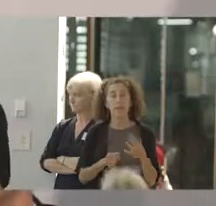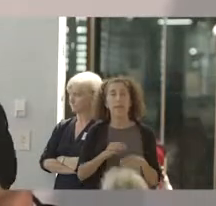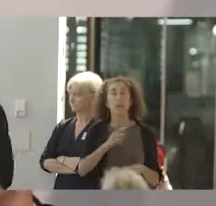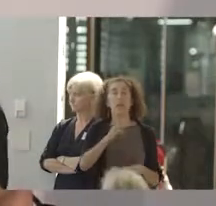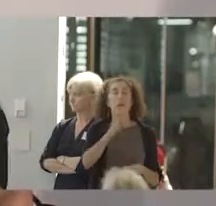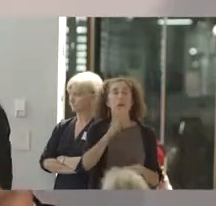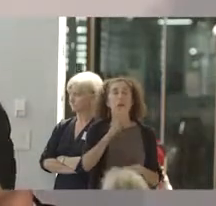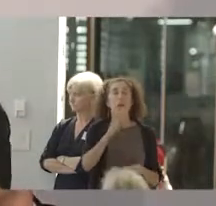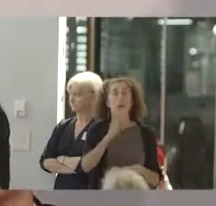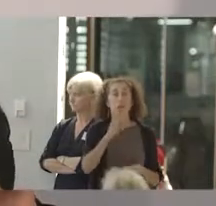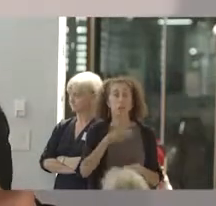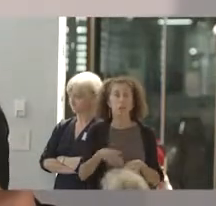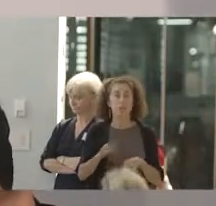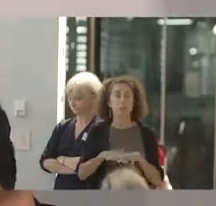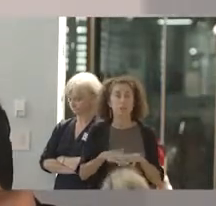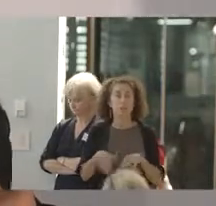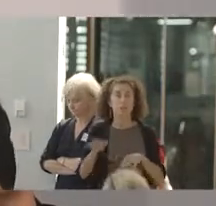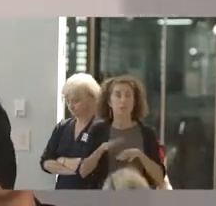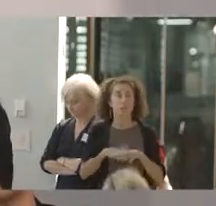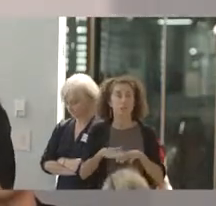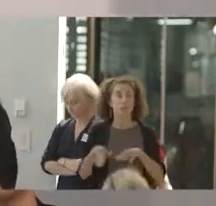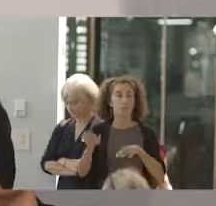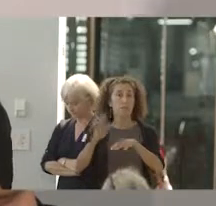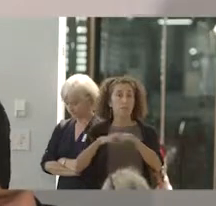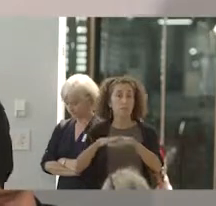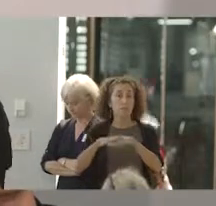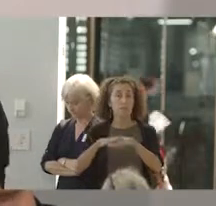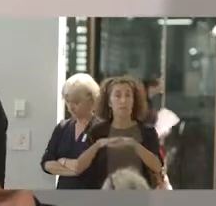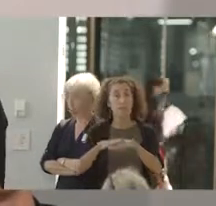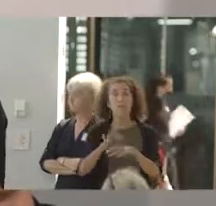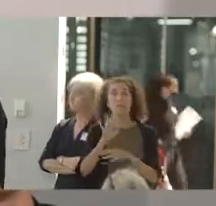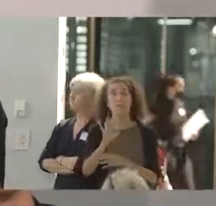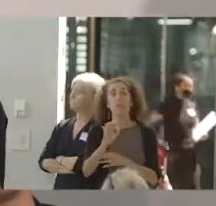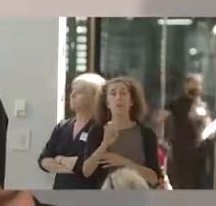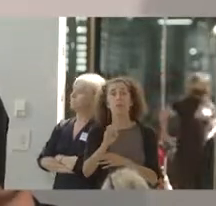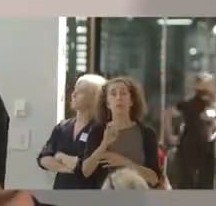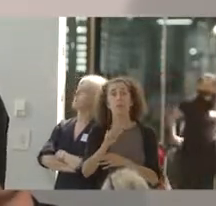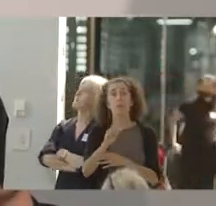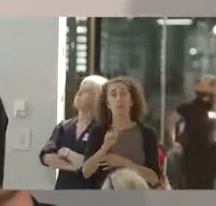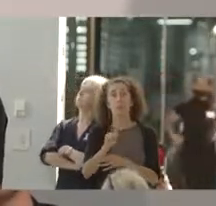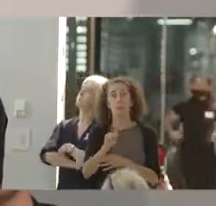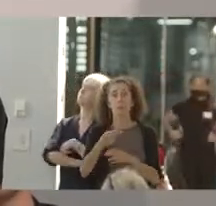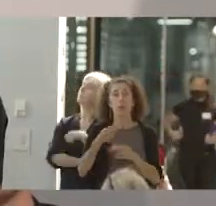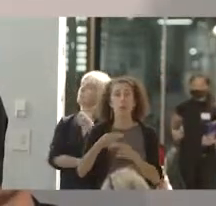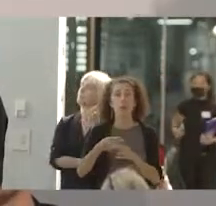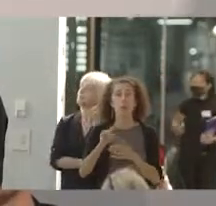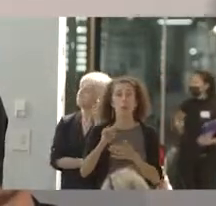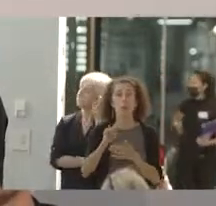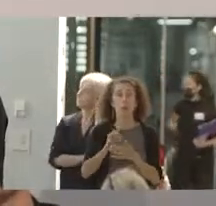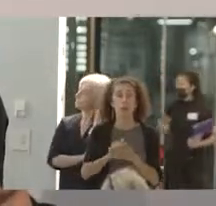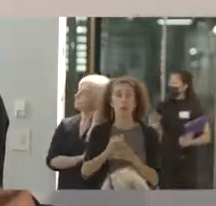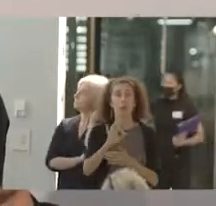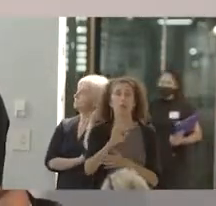storm. And FEMA represents that height. They call it a FIRM. It's basically a flood insurance map. And what